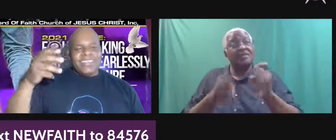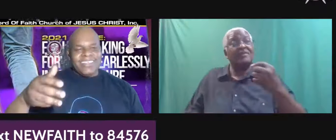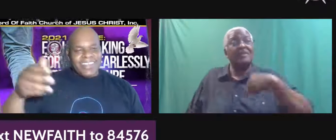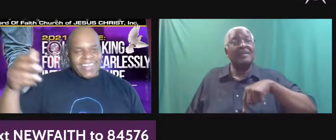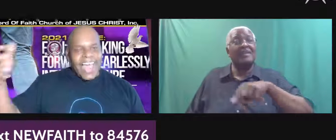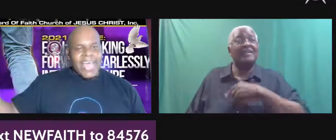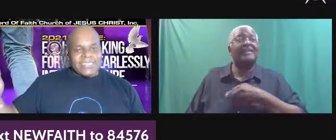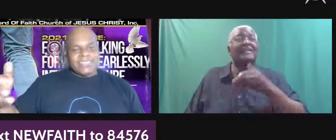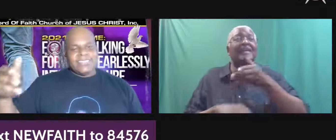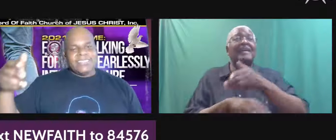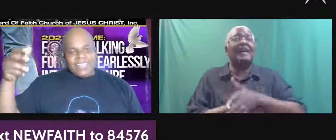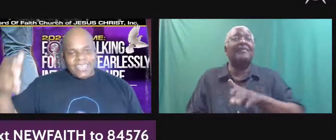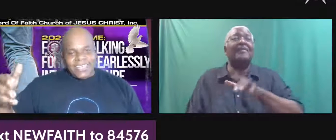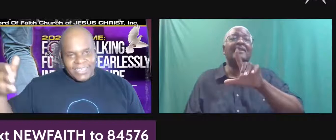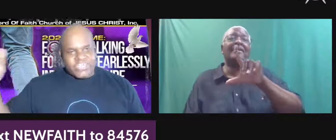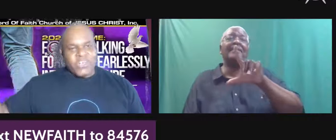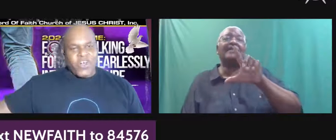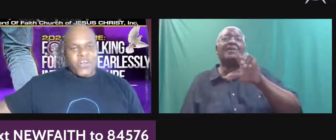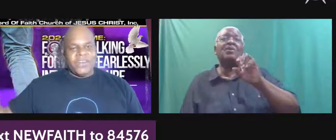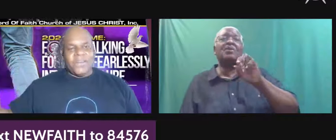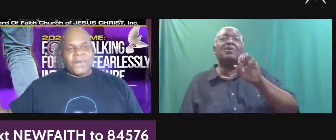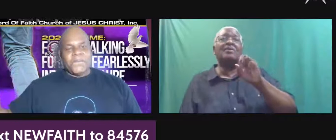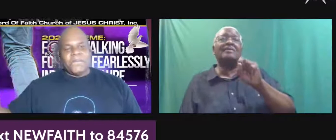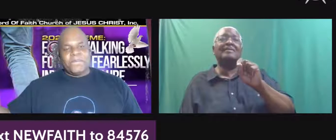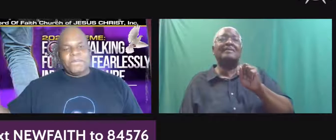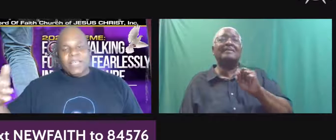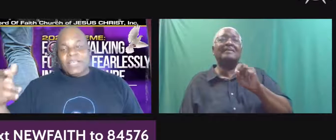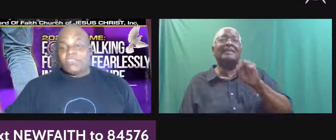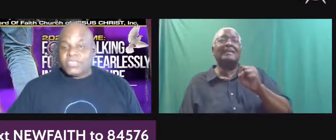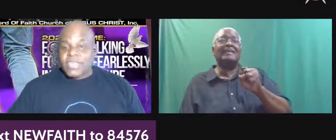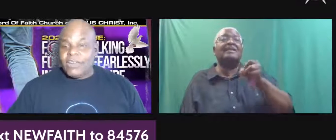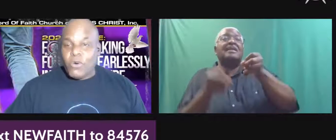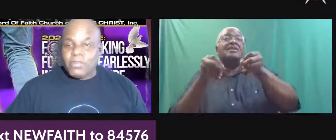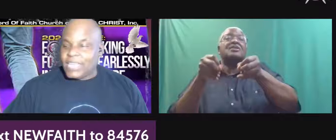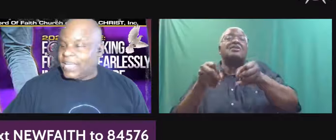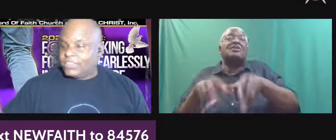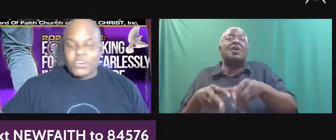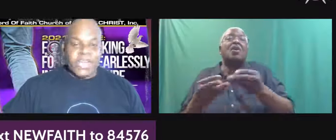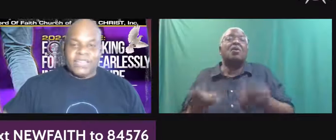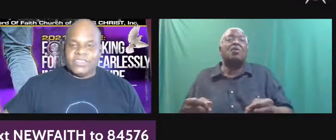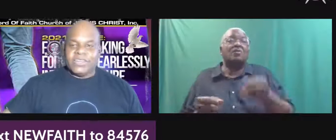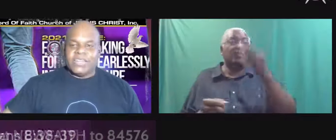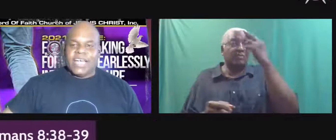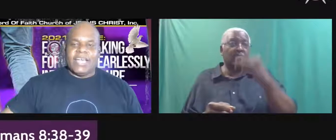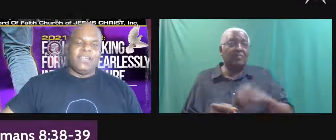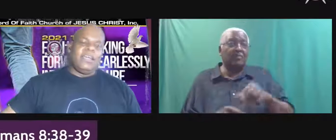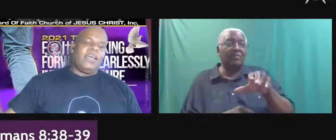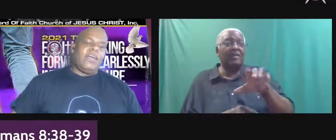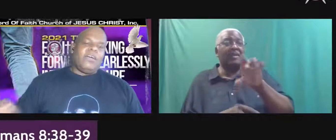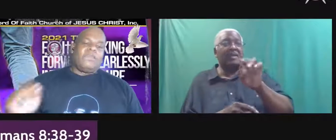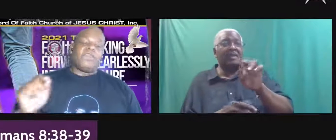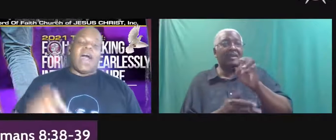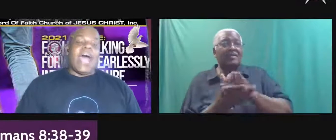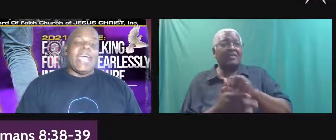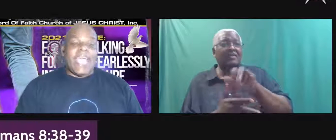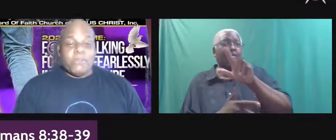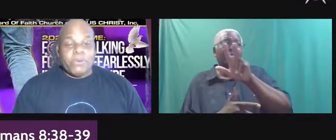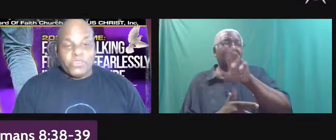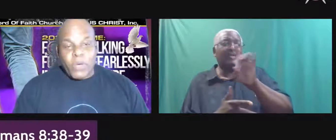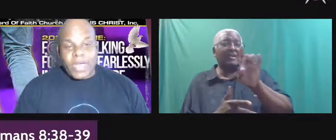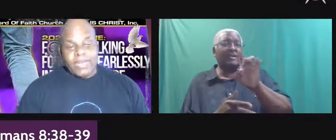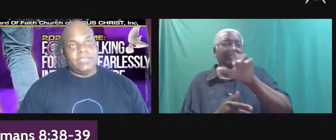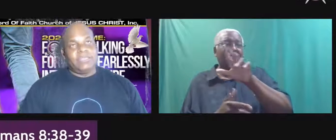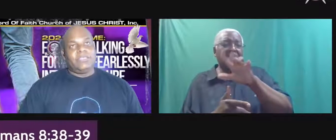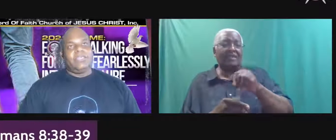after the lots is gone. Let's recite Romans 8, 38 and 39. For I